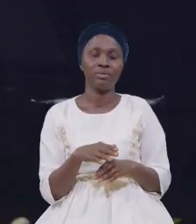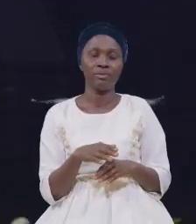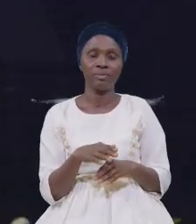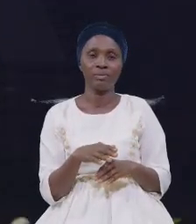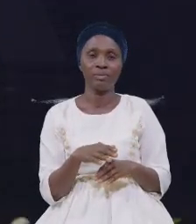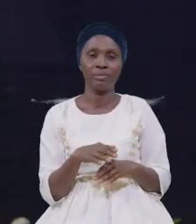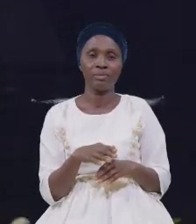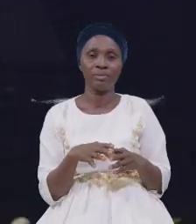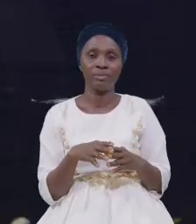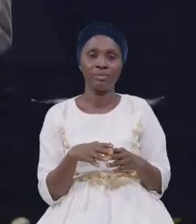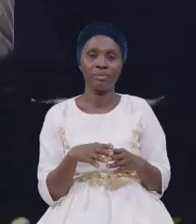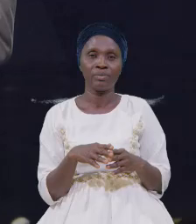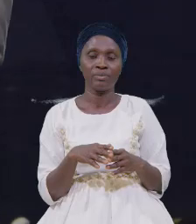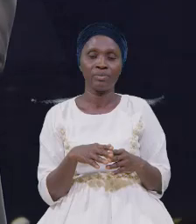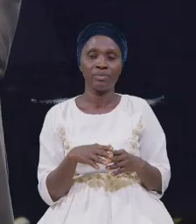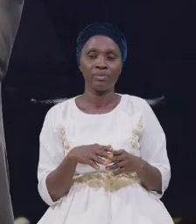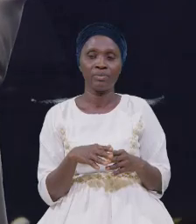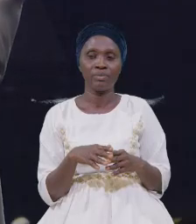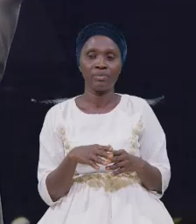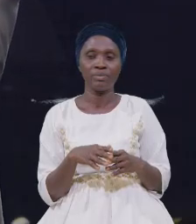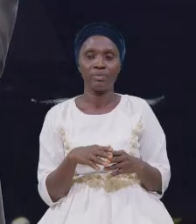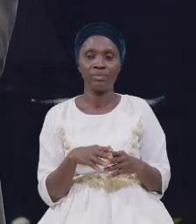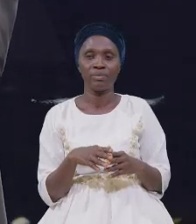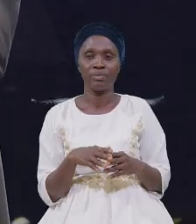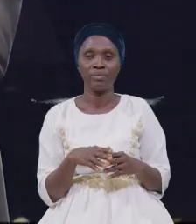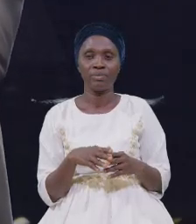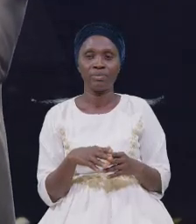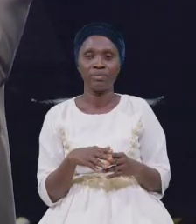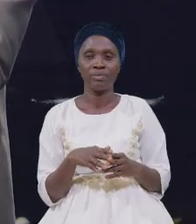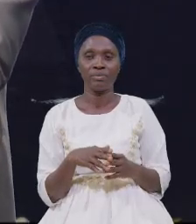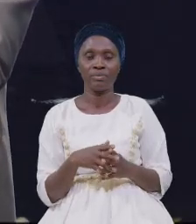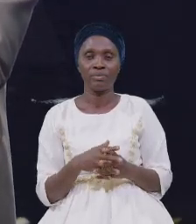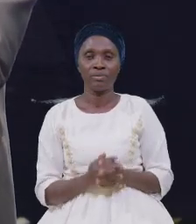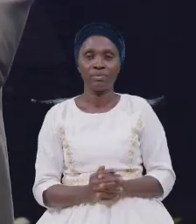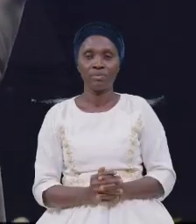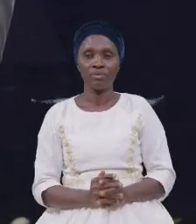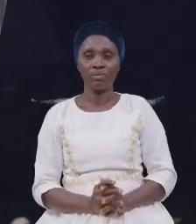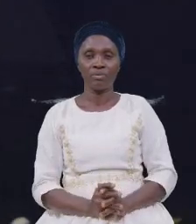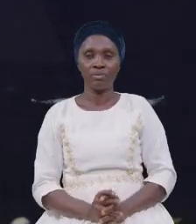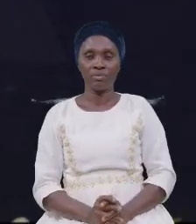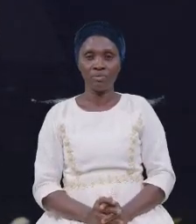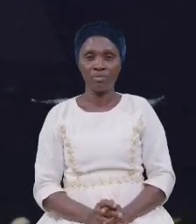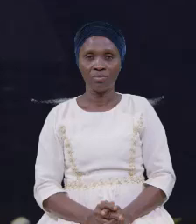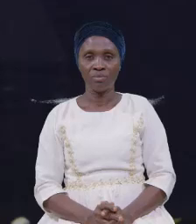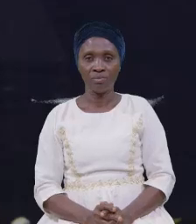your life to Christ, send your phone number and your location address